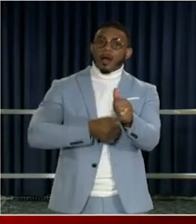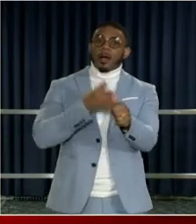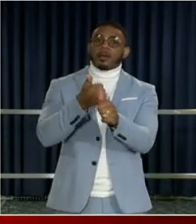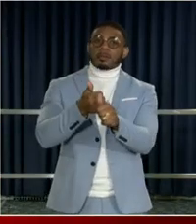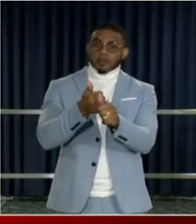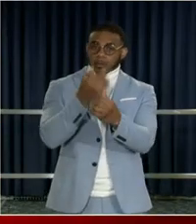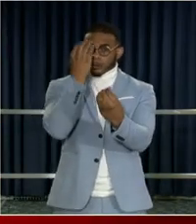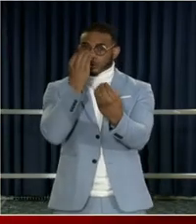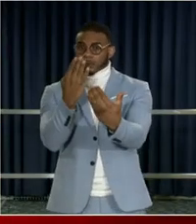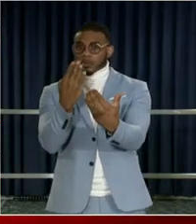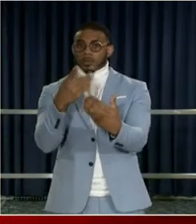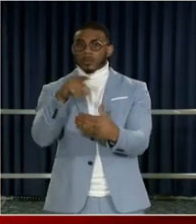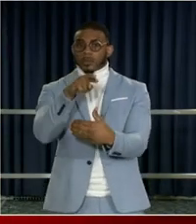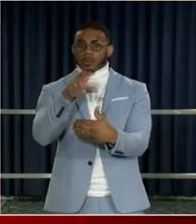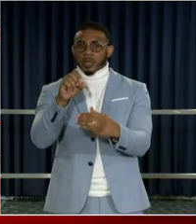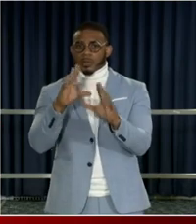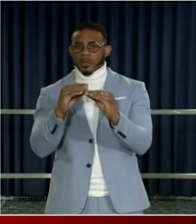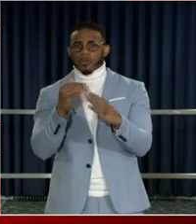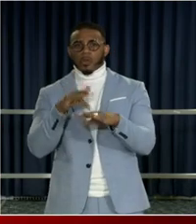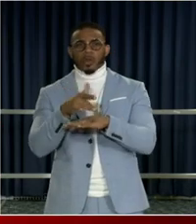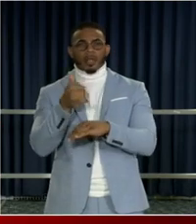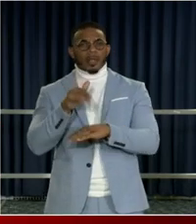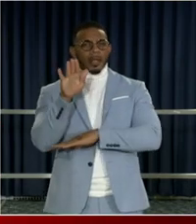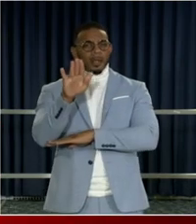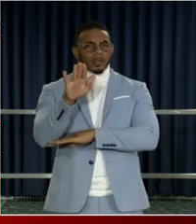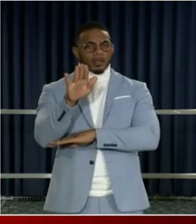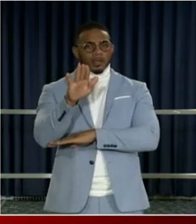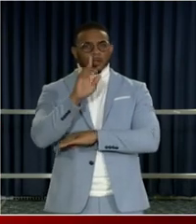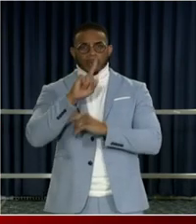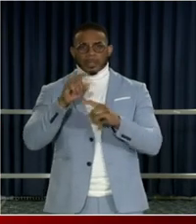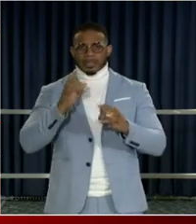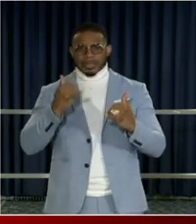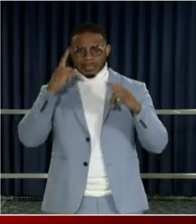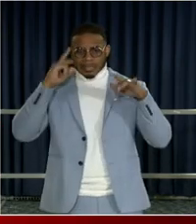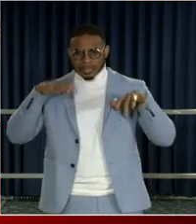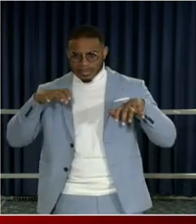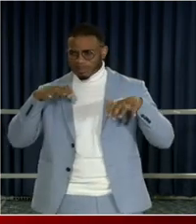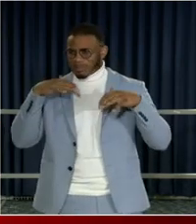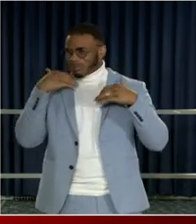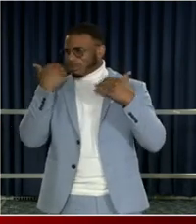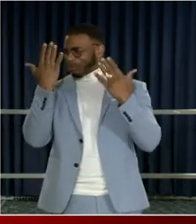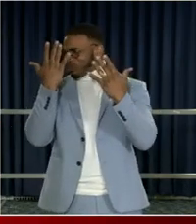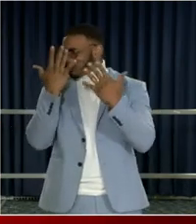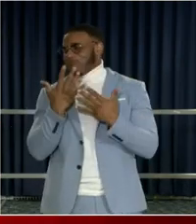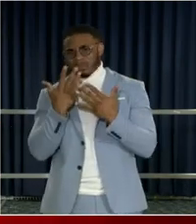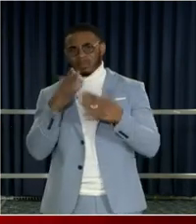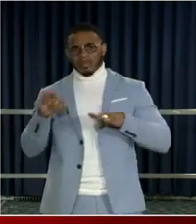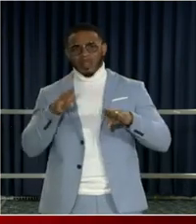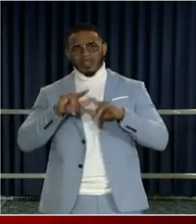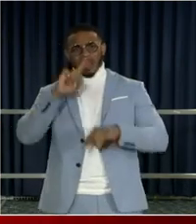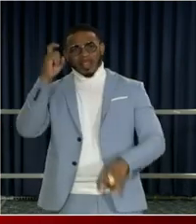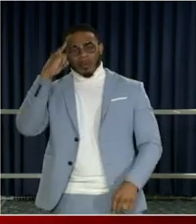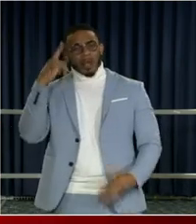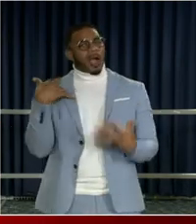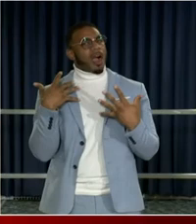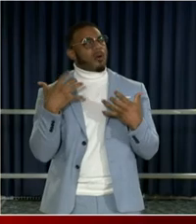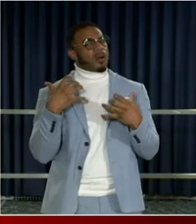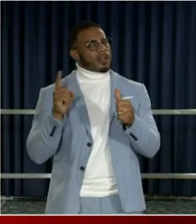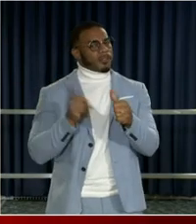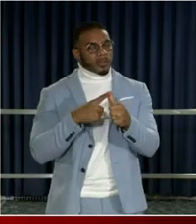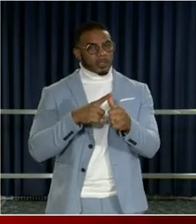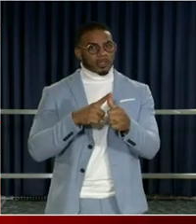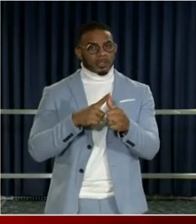to the press briefing from earlier this afternoon regarding today's shocking and shameful behavior at the Capitol. But I want to